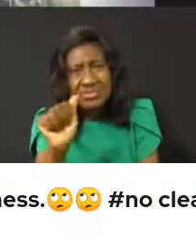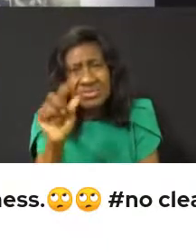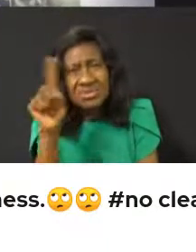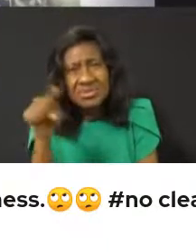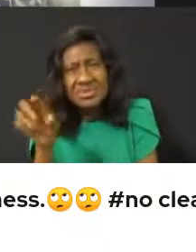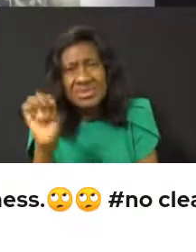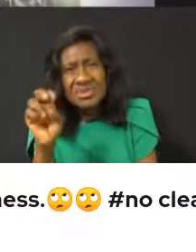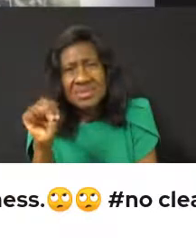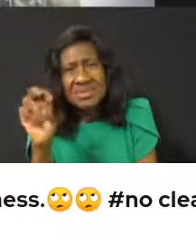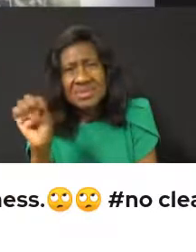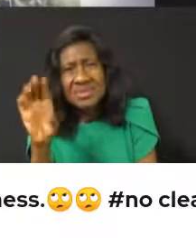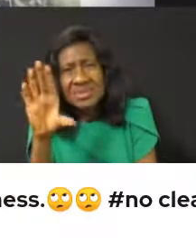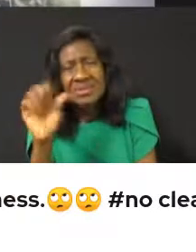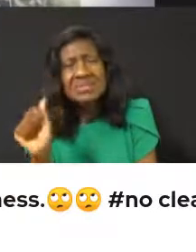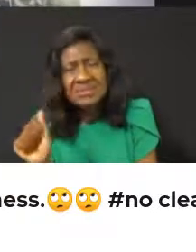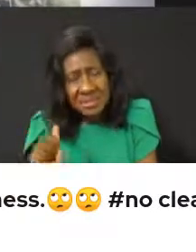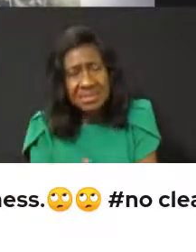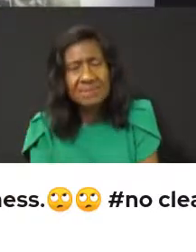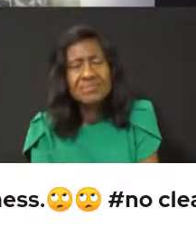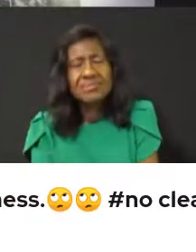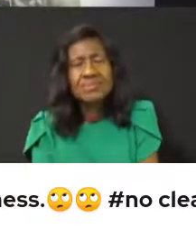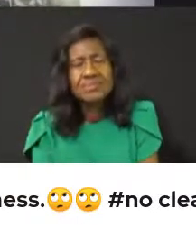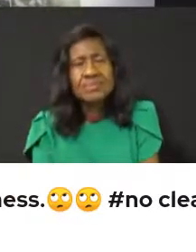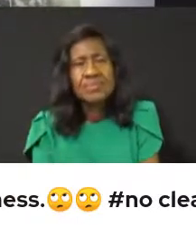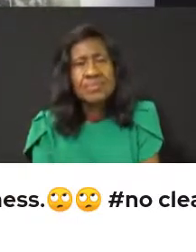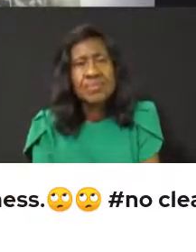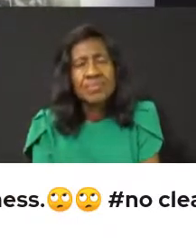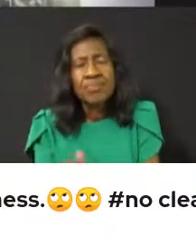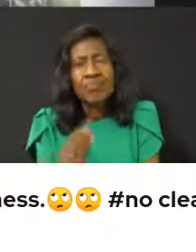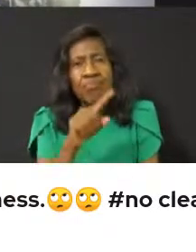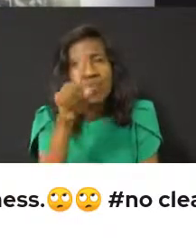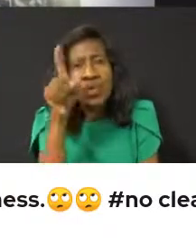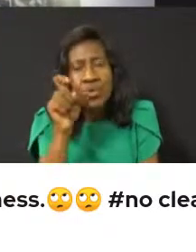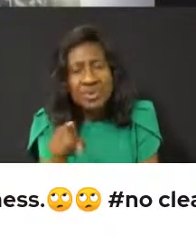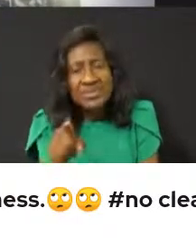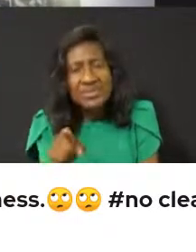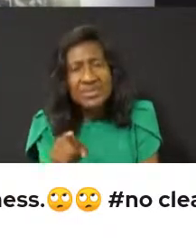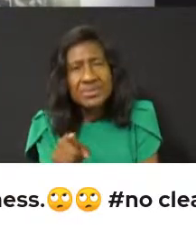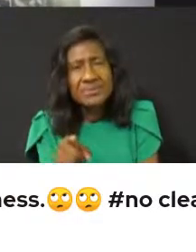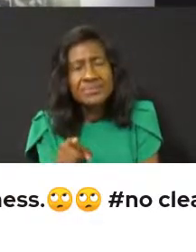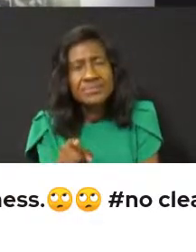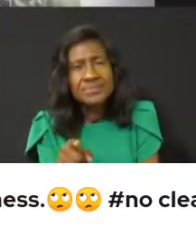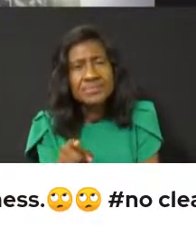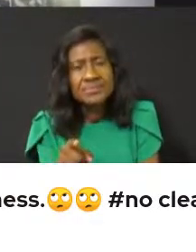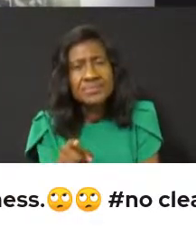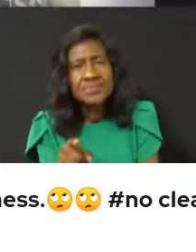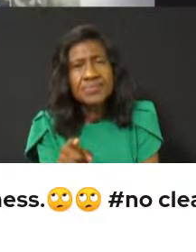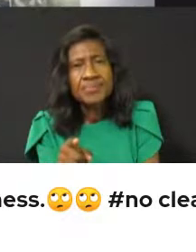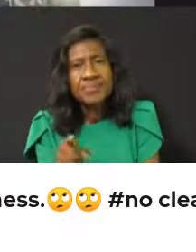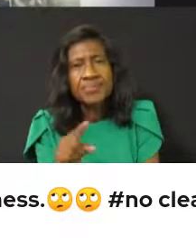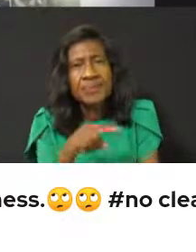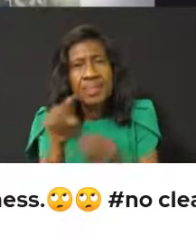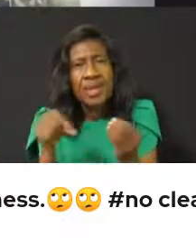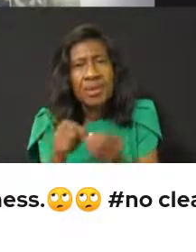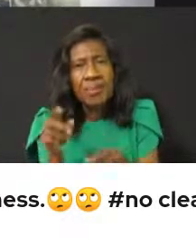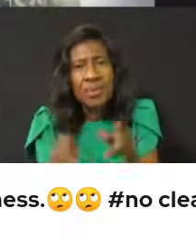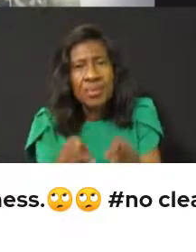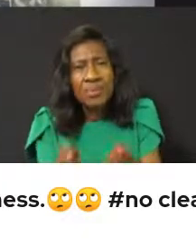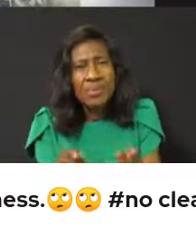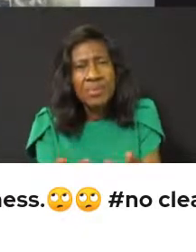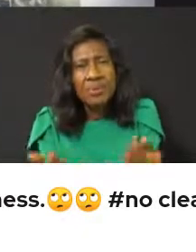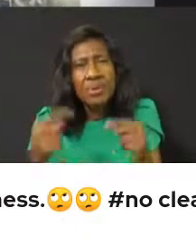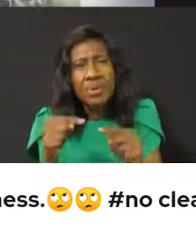Dr. Lee, in terms of the cases that you've shared, and yesterday you made a very important statement in your video message about people coming to the